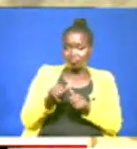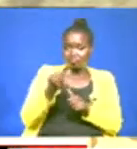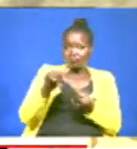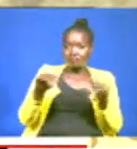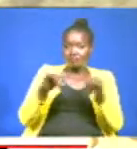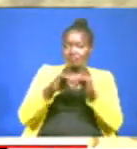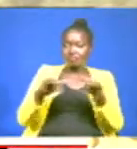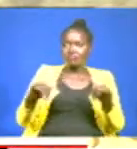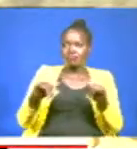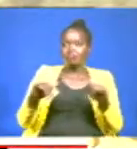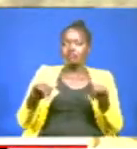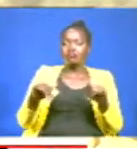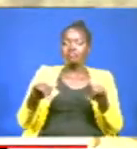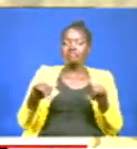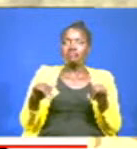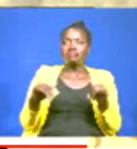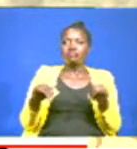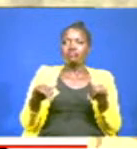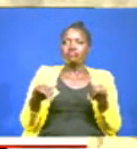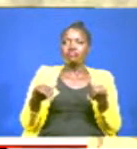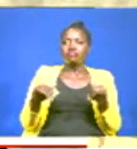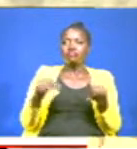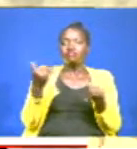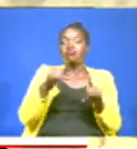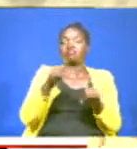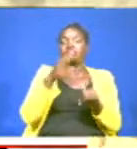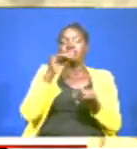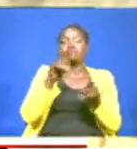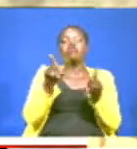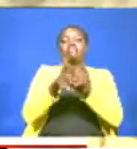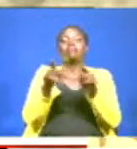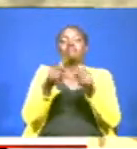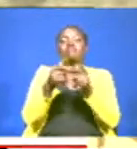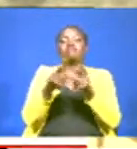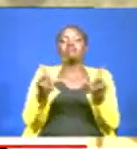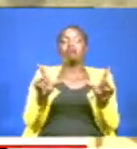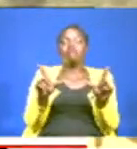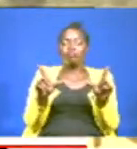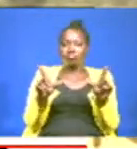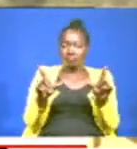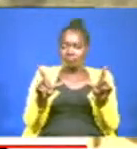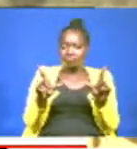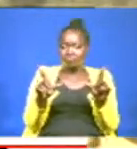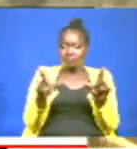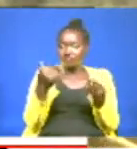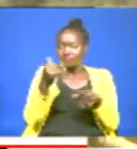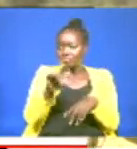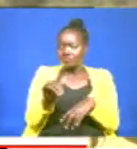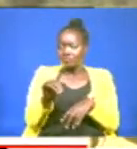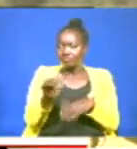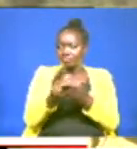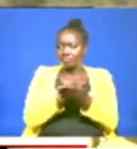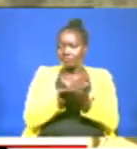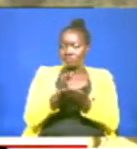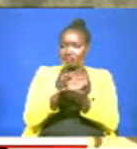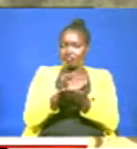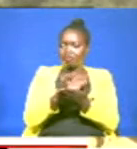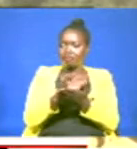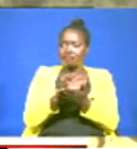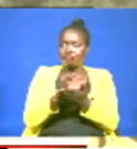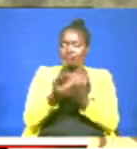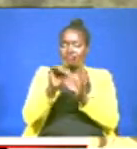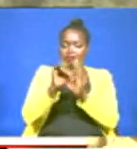us, and yet we speak the same language, and yet we share a common